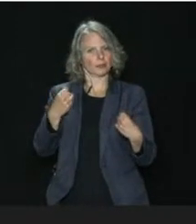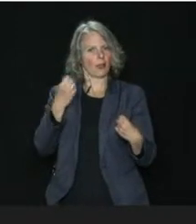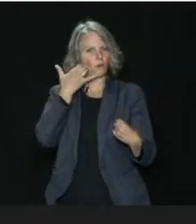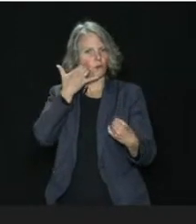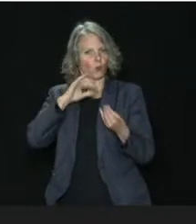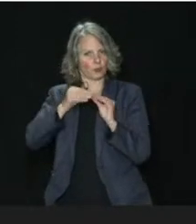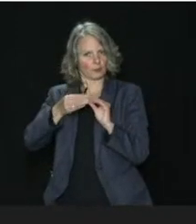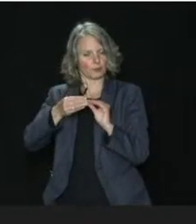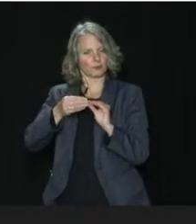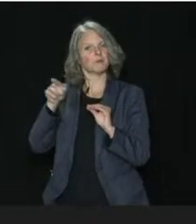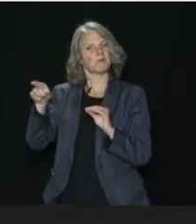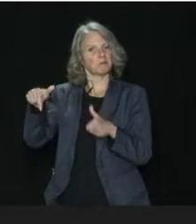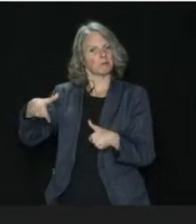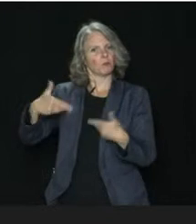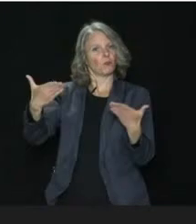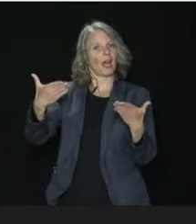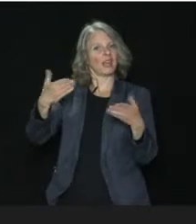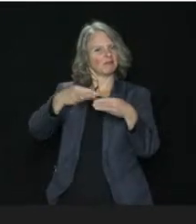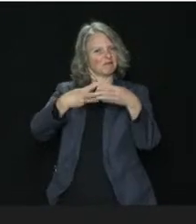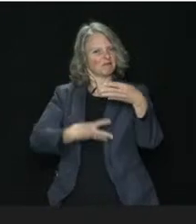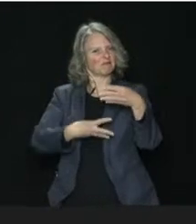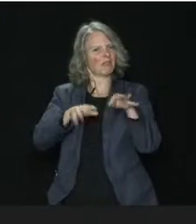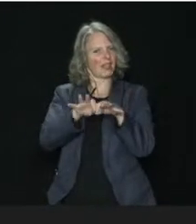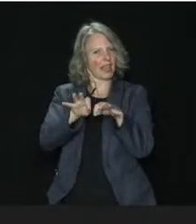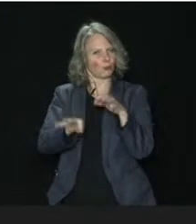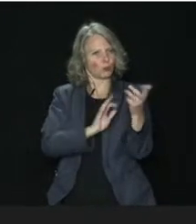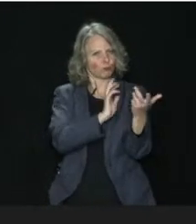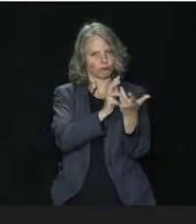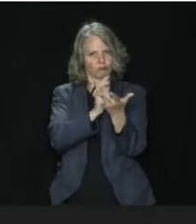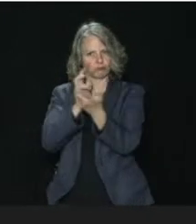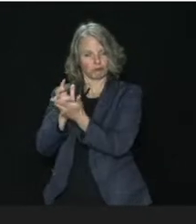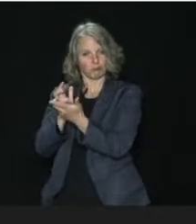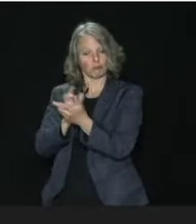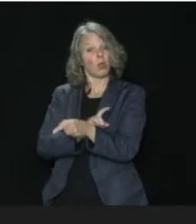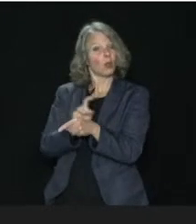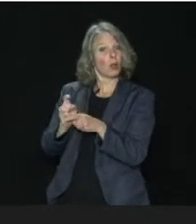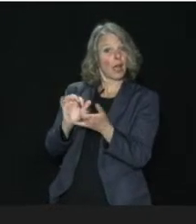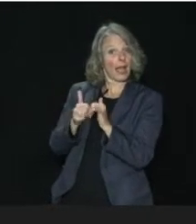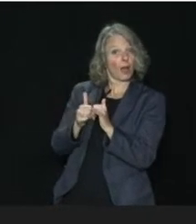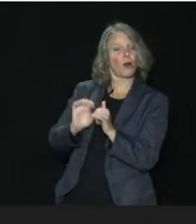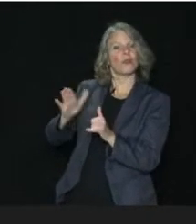offers help in several languages. To reach this line, call